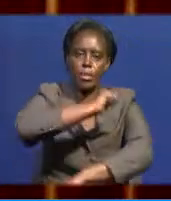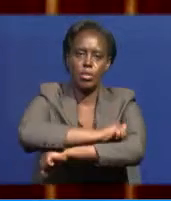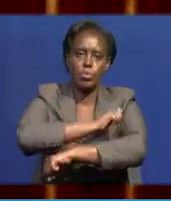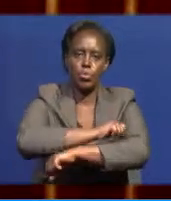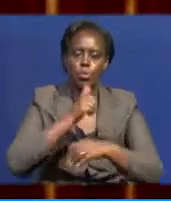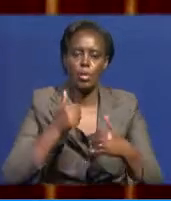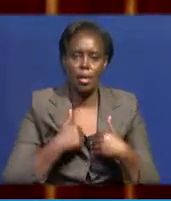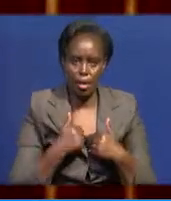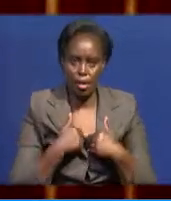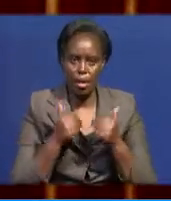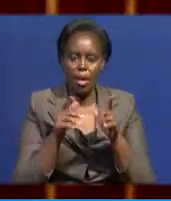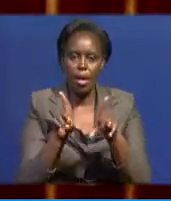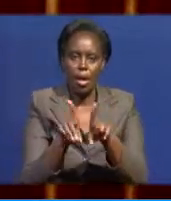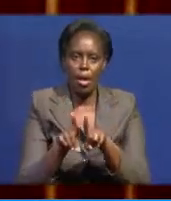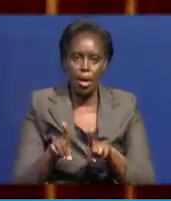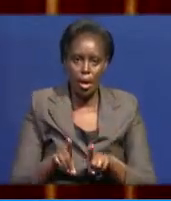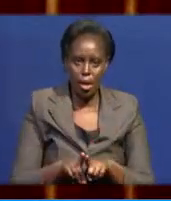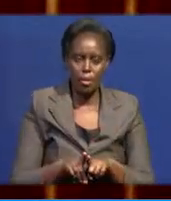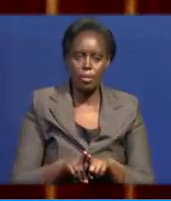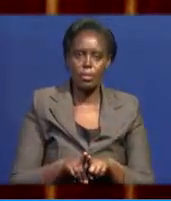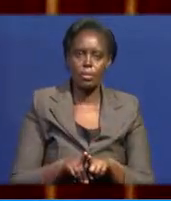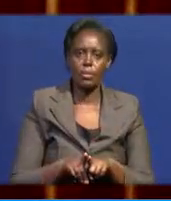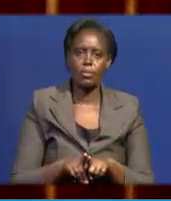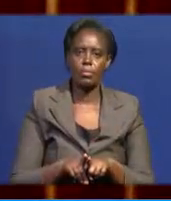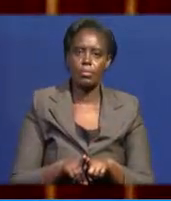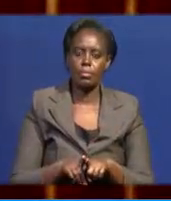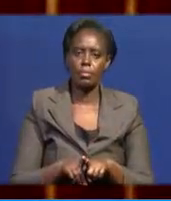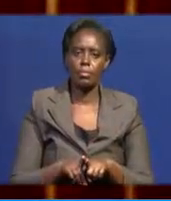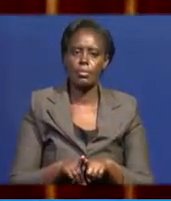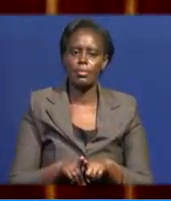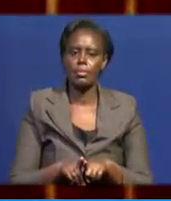schools as at